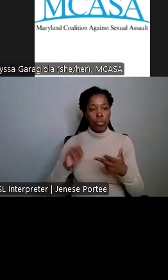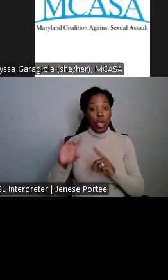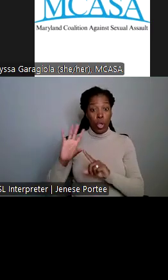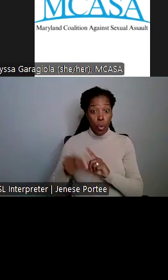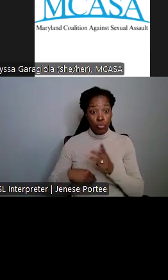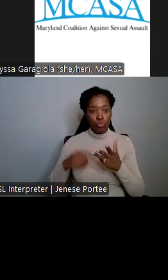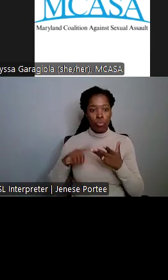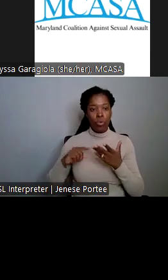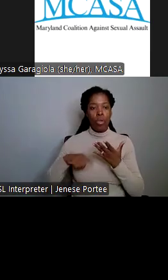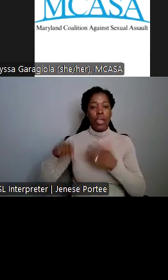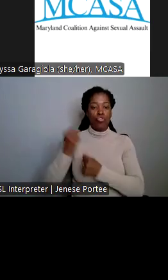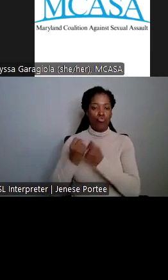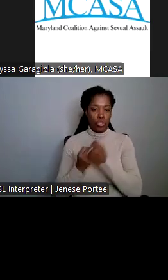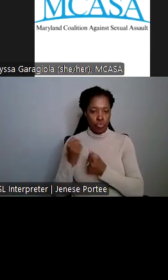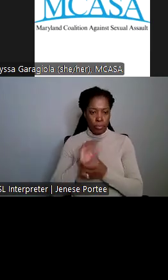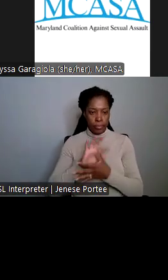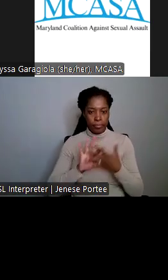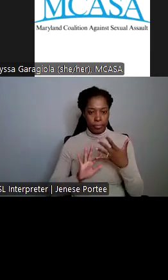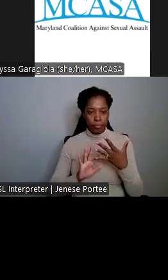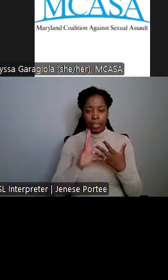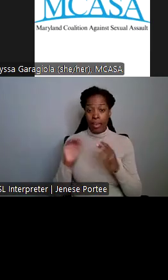relate to underserved